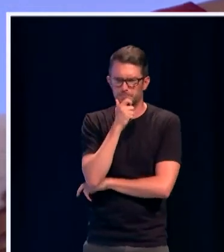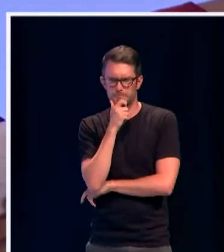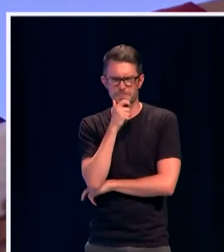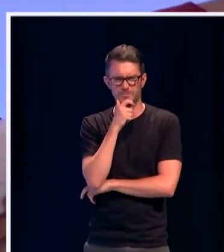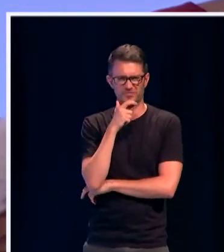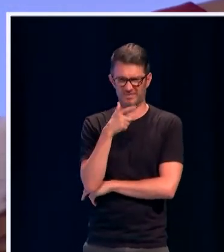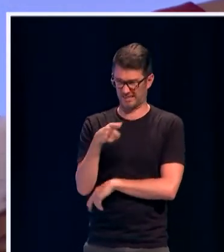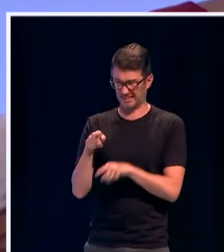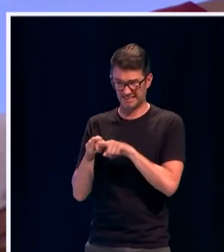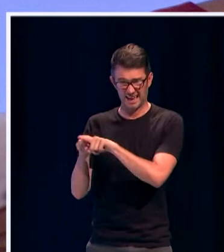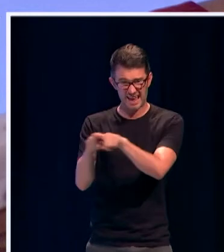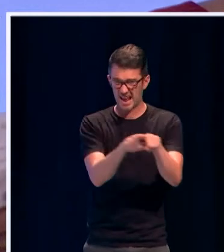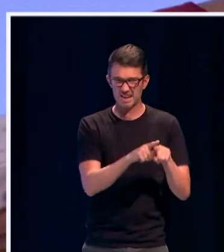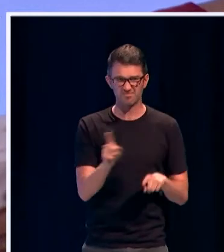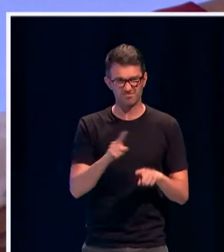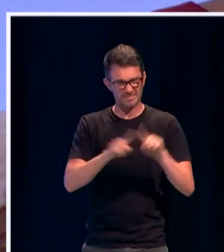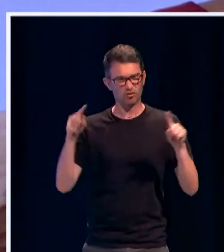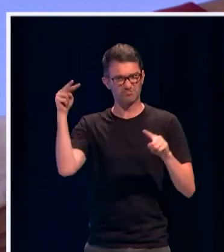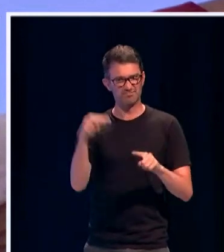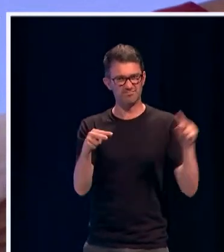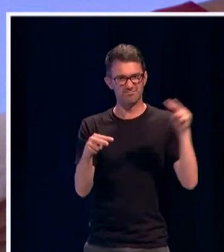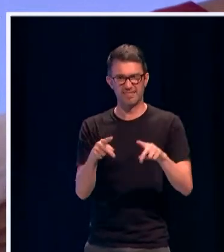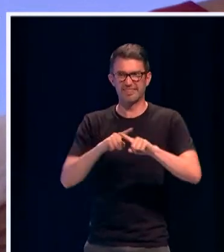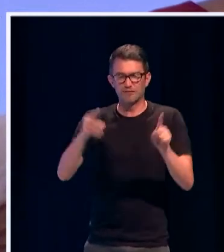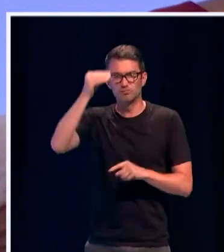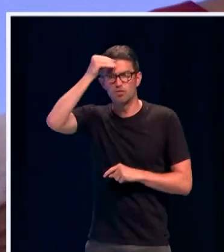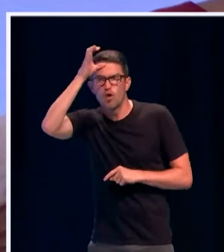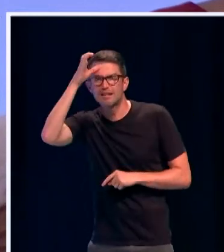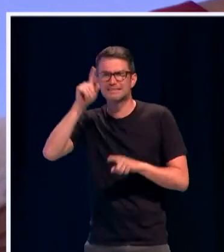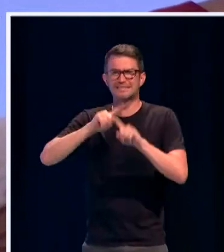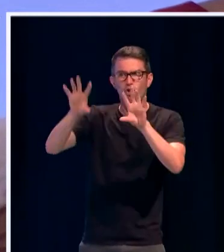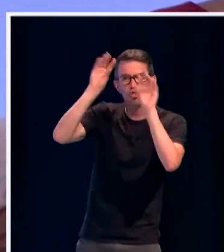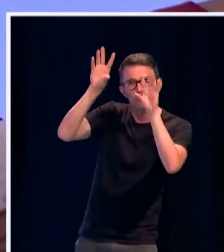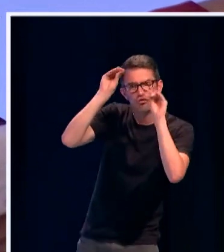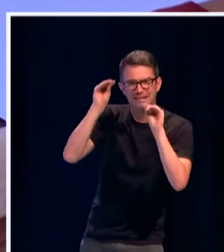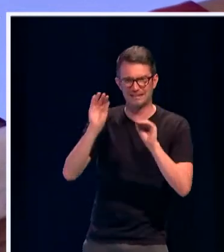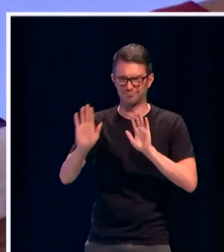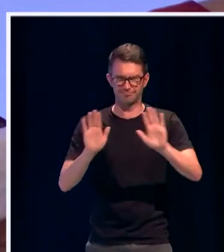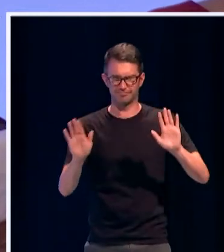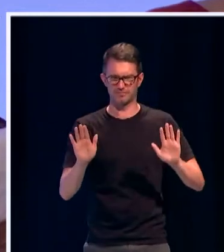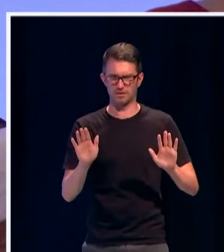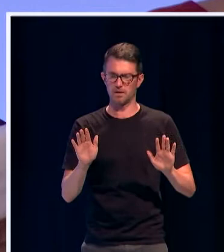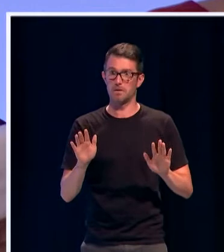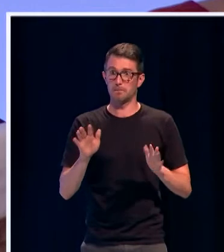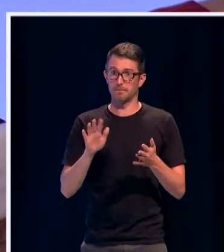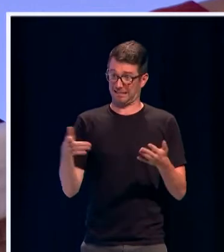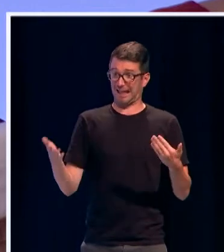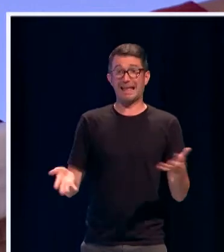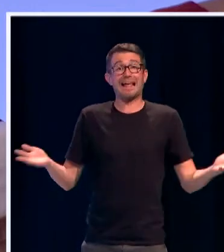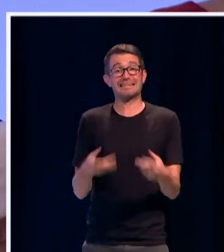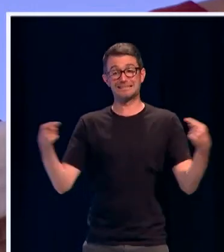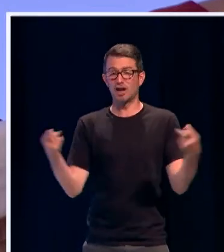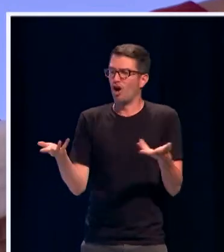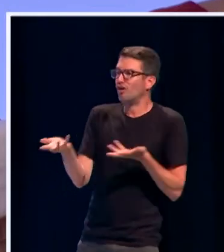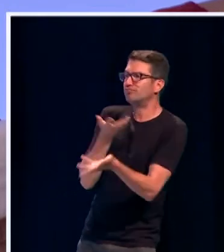level, on the same basis, and the dialogue was difficult. So it was necessary